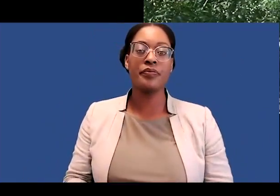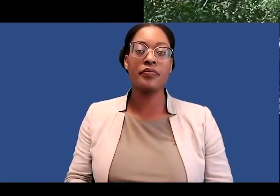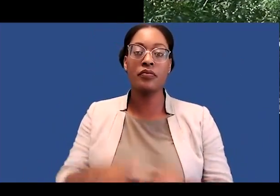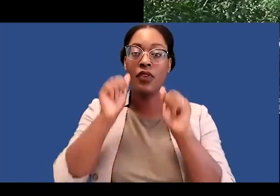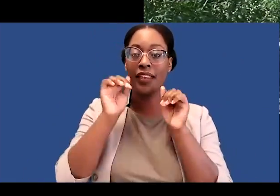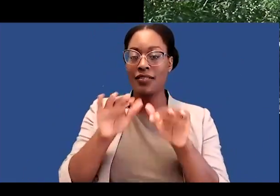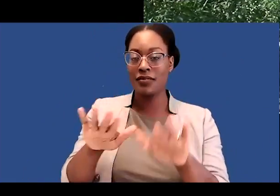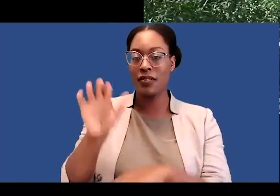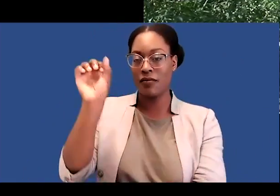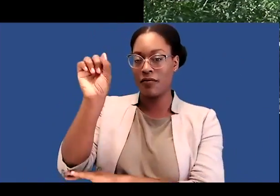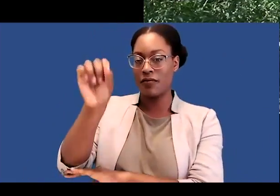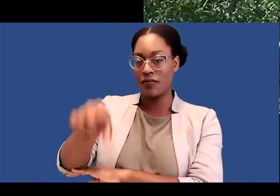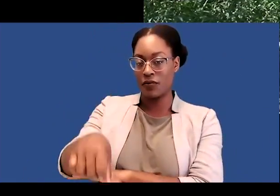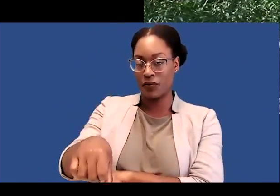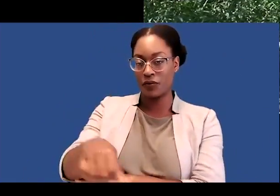Exhale, forward fold.